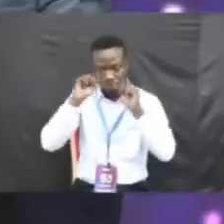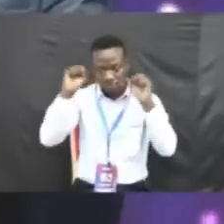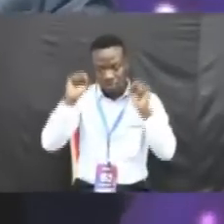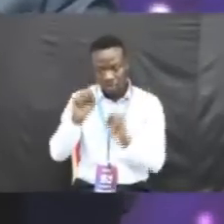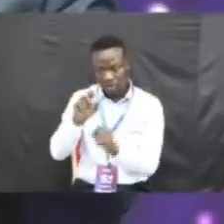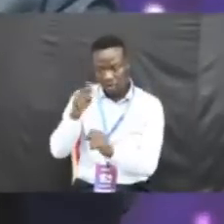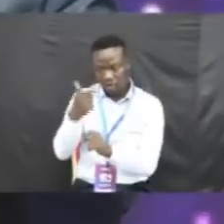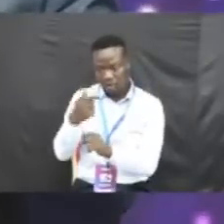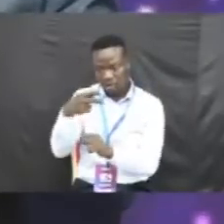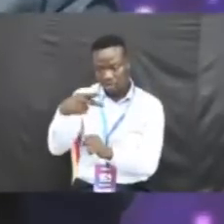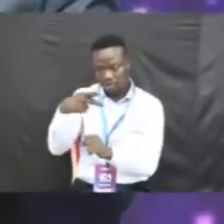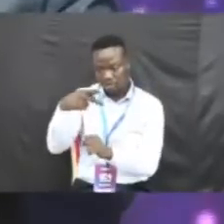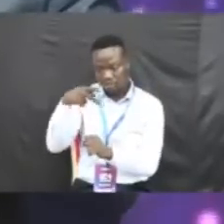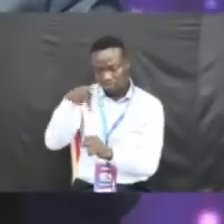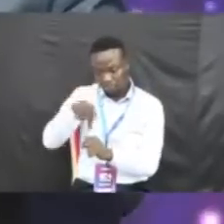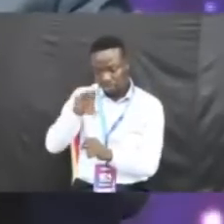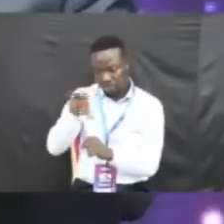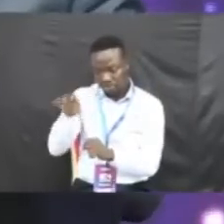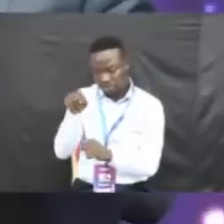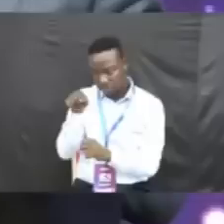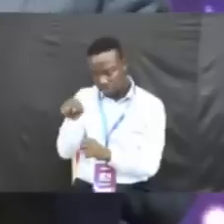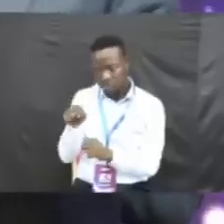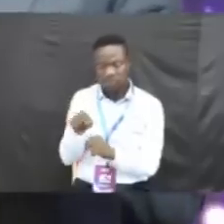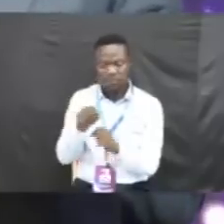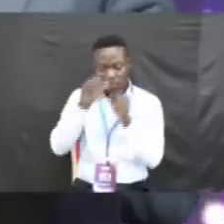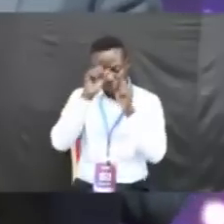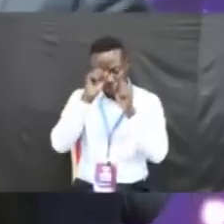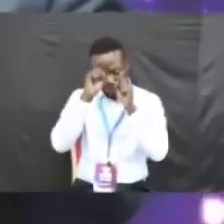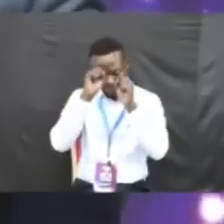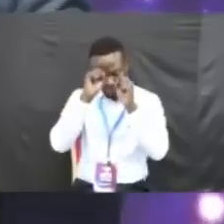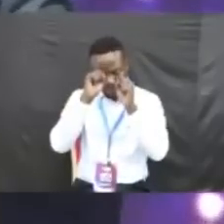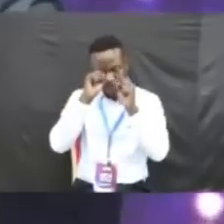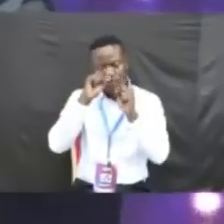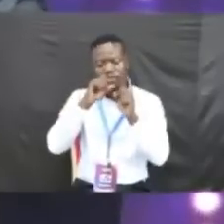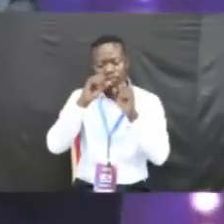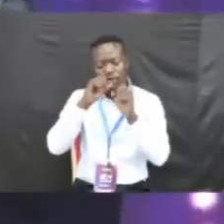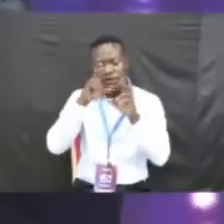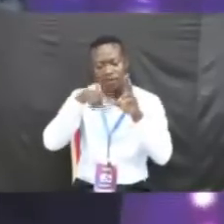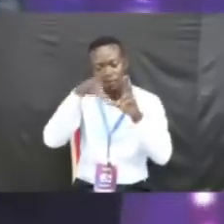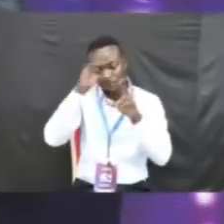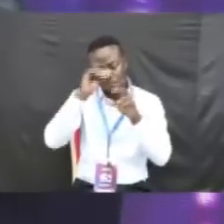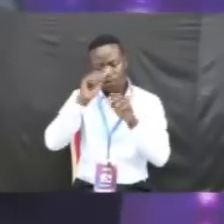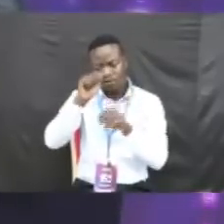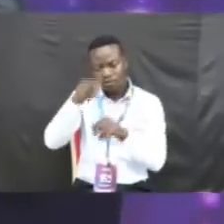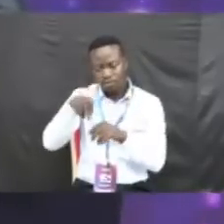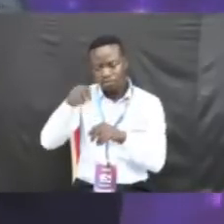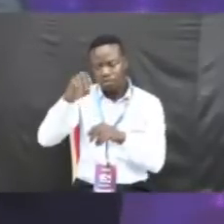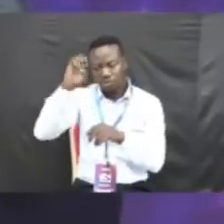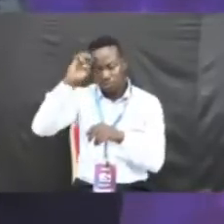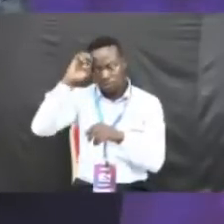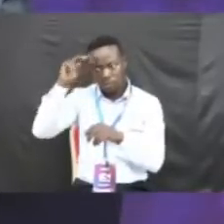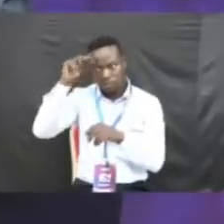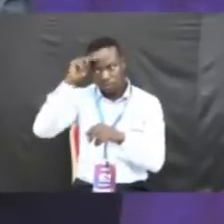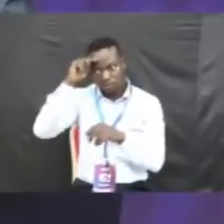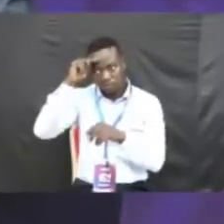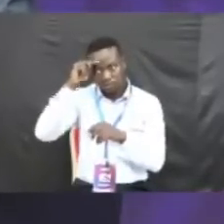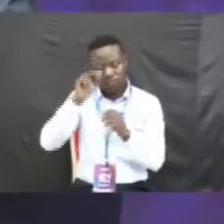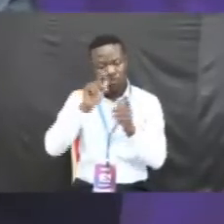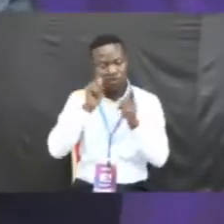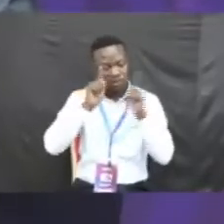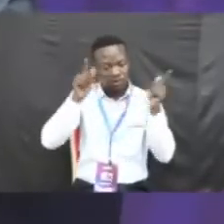Ghana Pentecostal and Charismatic Council, Apostle Eric Yamiche, the General Secretary of the Church of